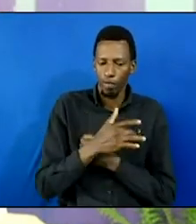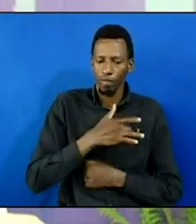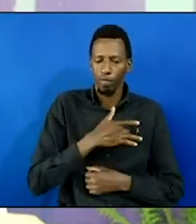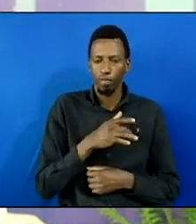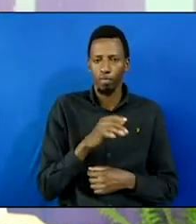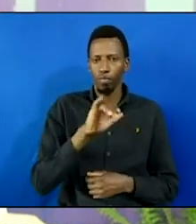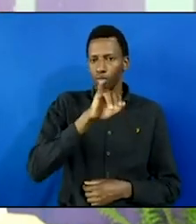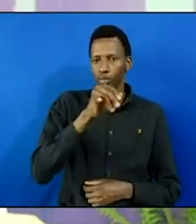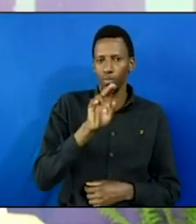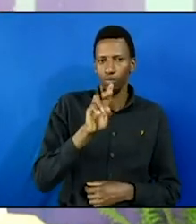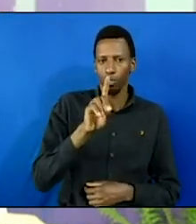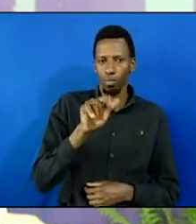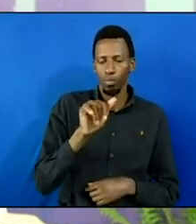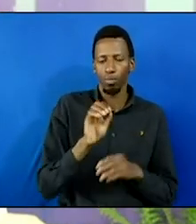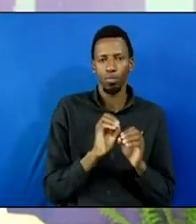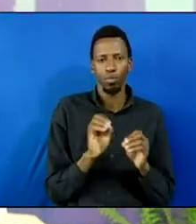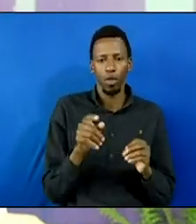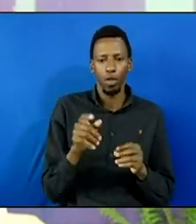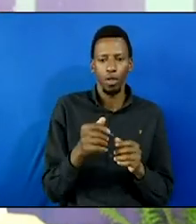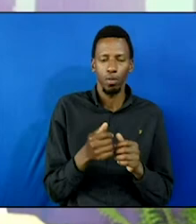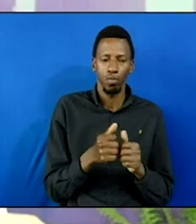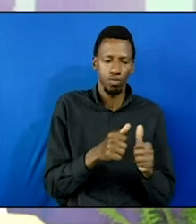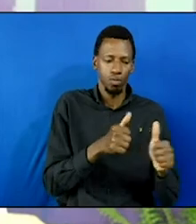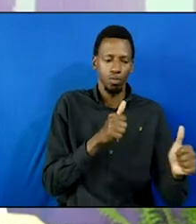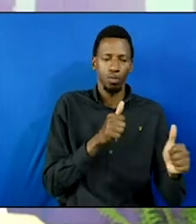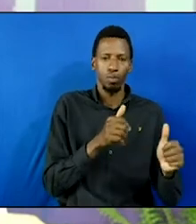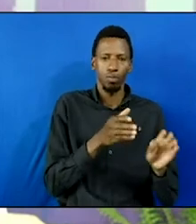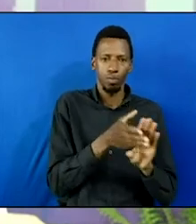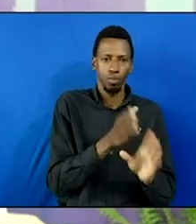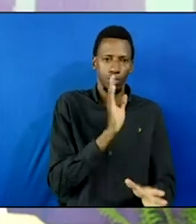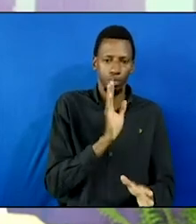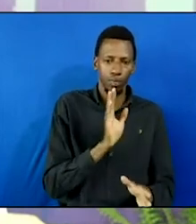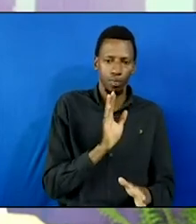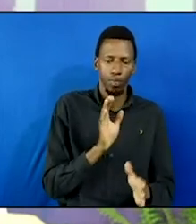And he walked away from this love and went away.